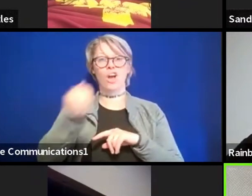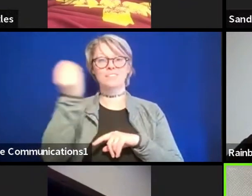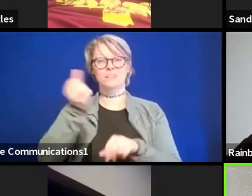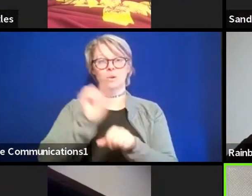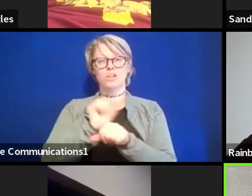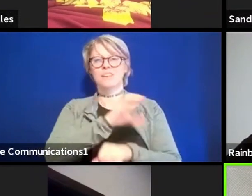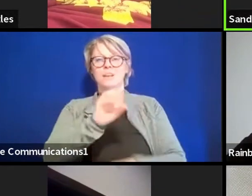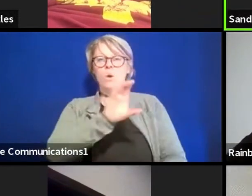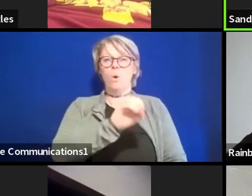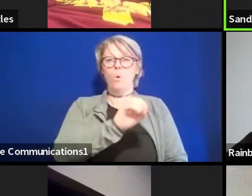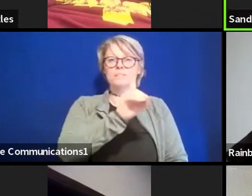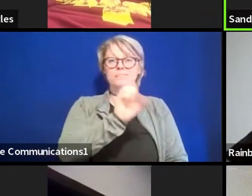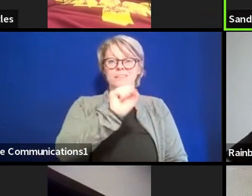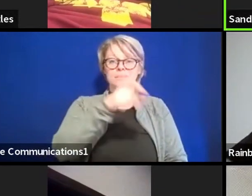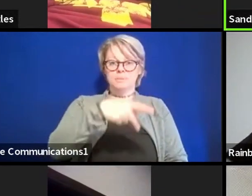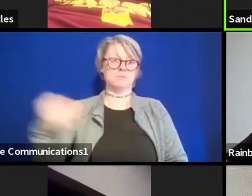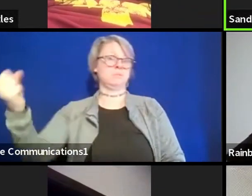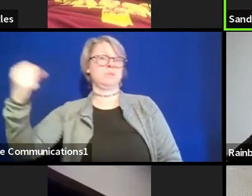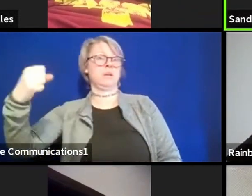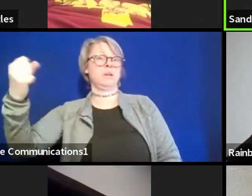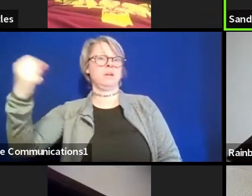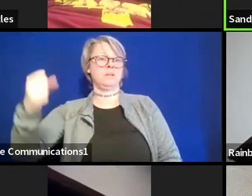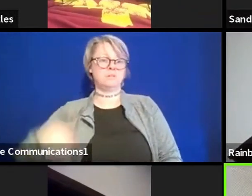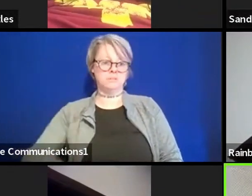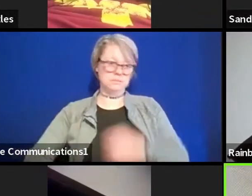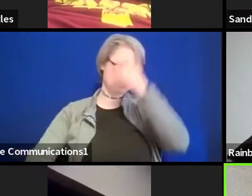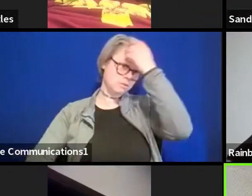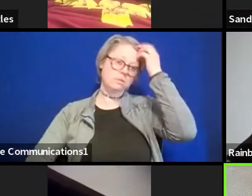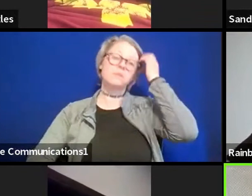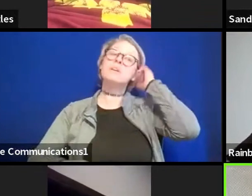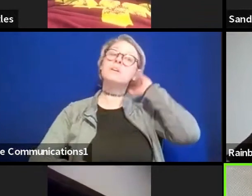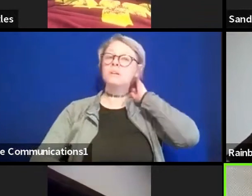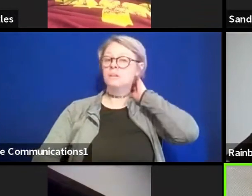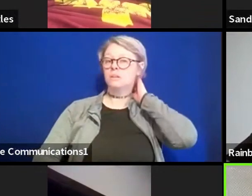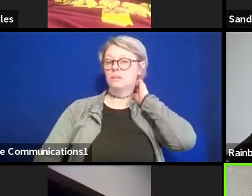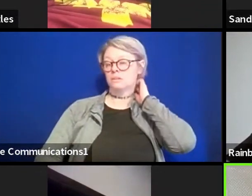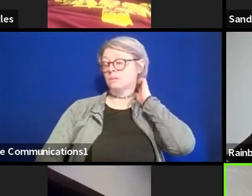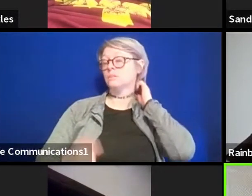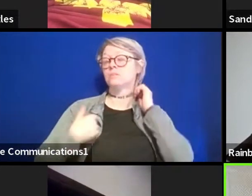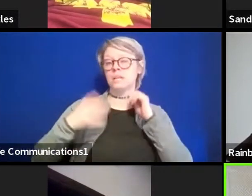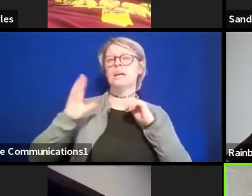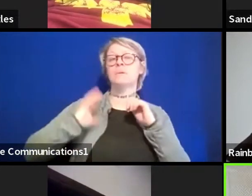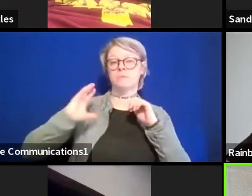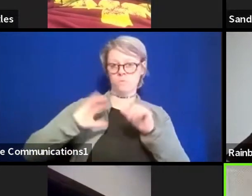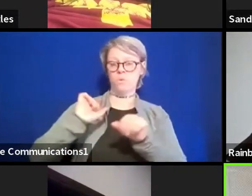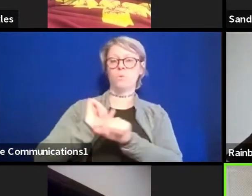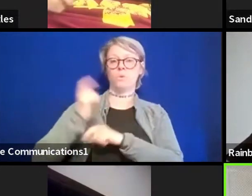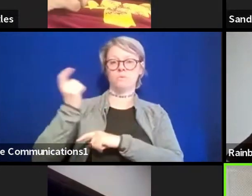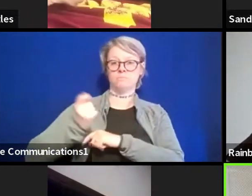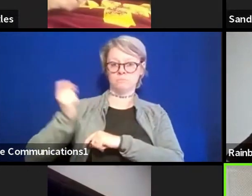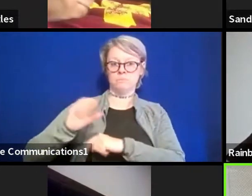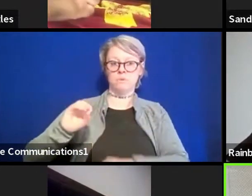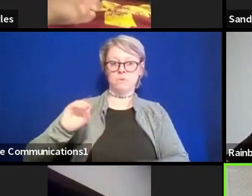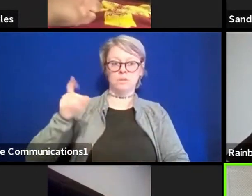ODSP. Yes. I have been a recipient in the past Ontario Works, but I work with clients a lot where it's like, okay,